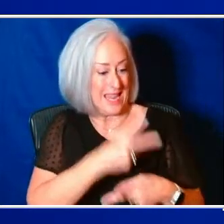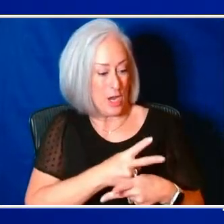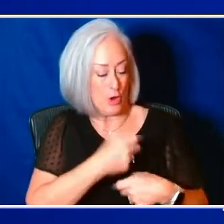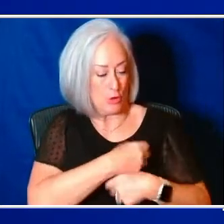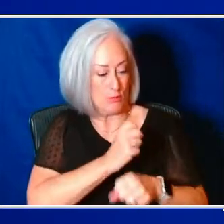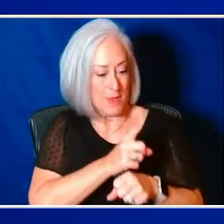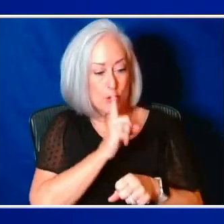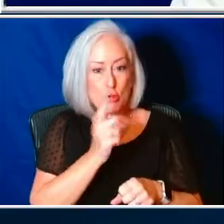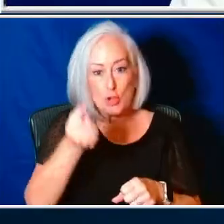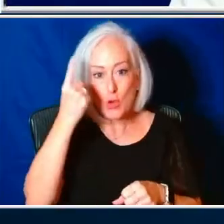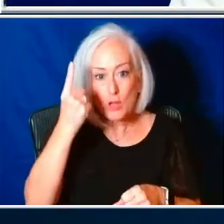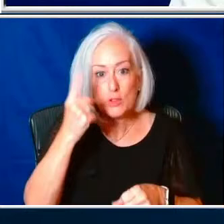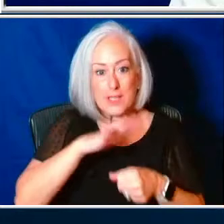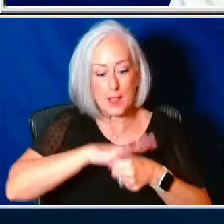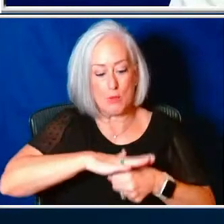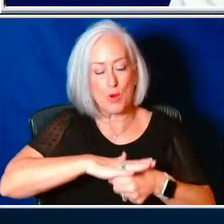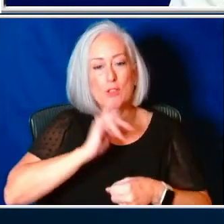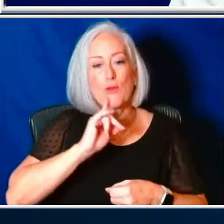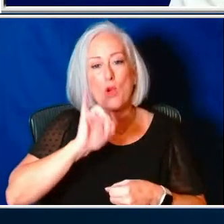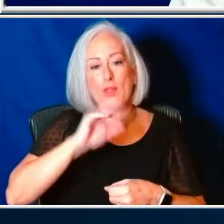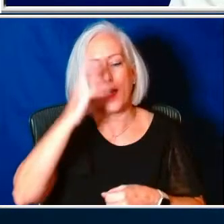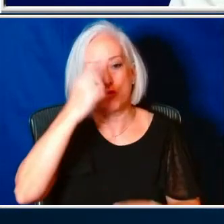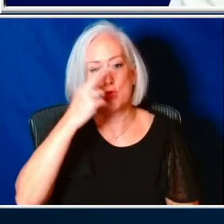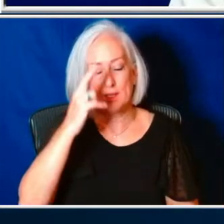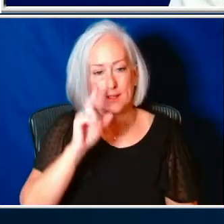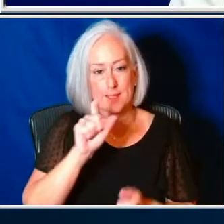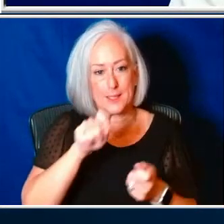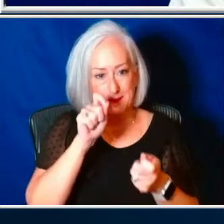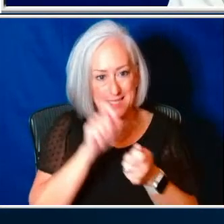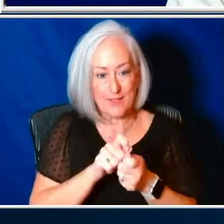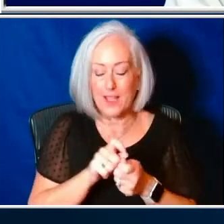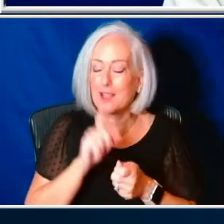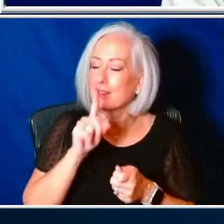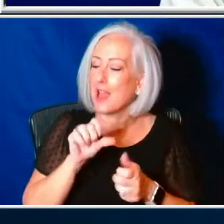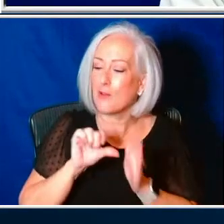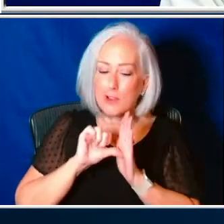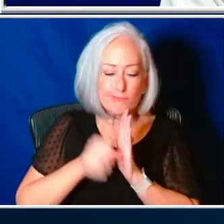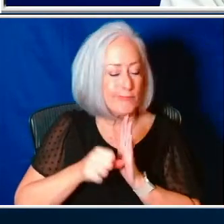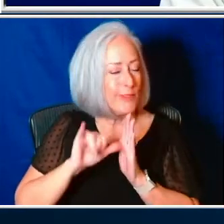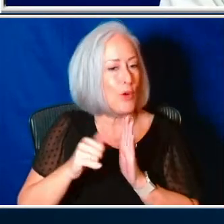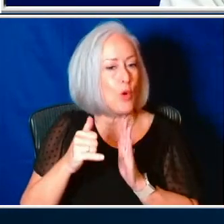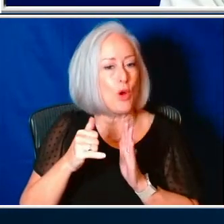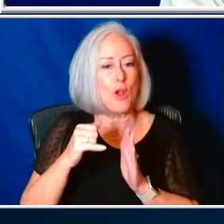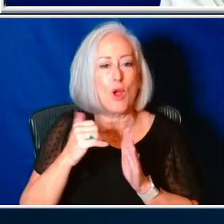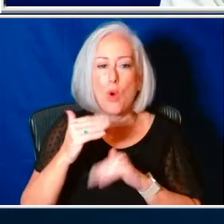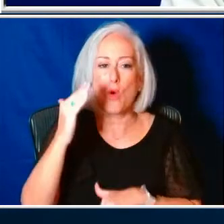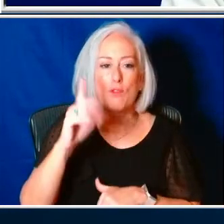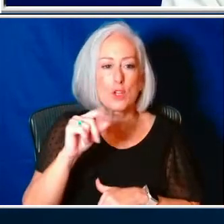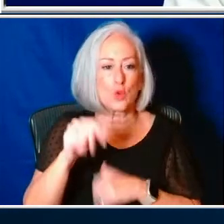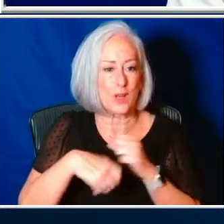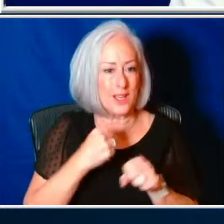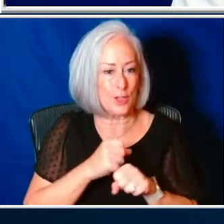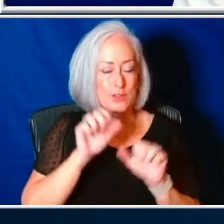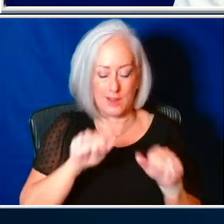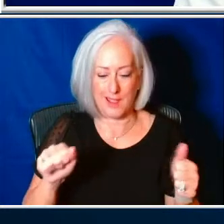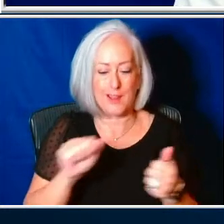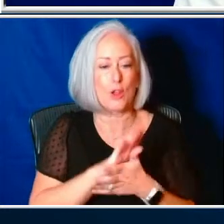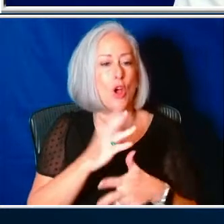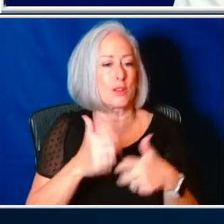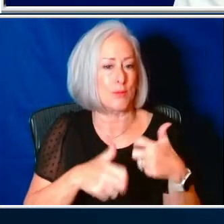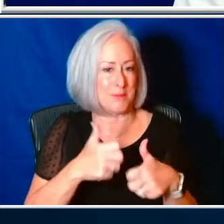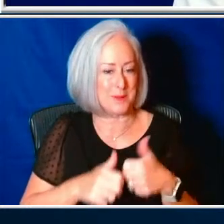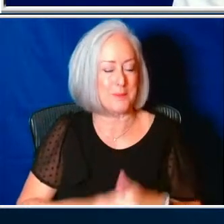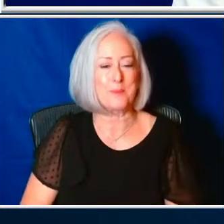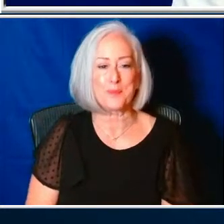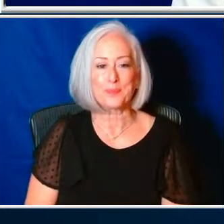just that reason as well. Yeah, we've stressed it now for over 2 decades, but man, we still know, Najee, it can cause trouble. All right, Jess, we're